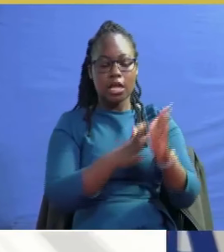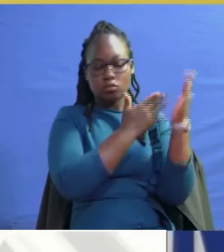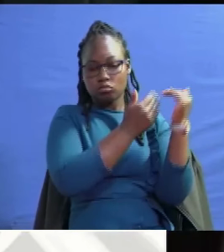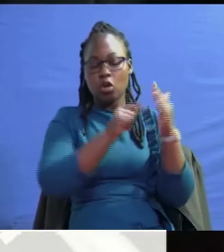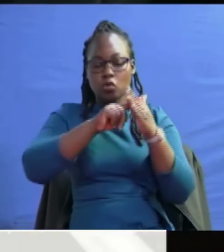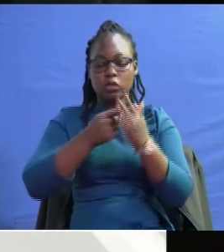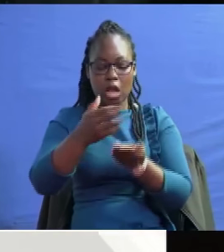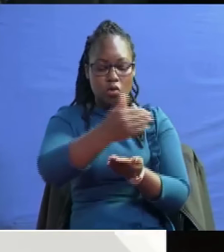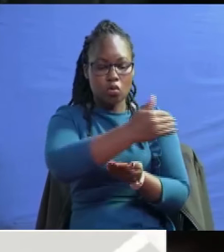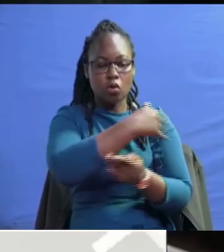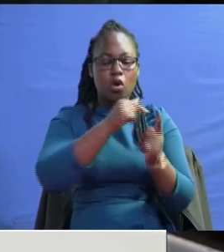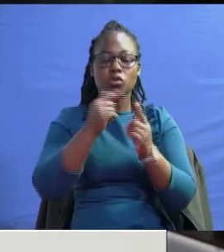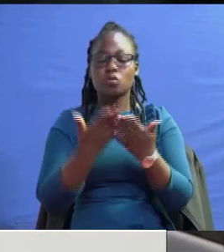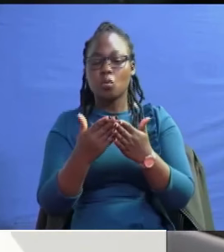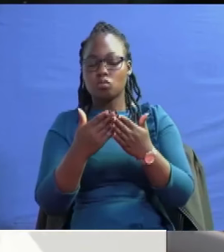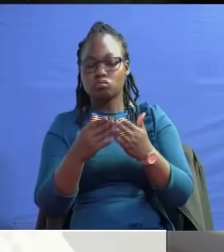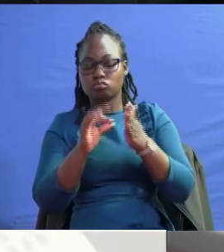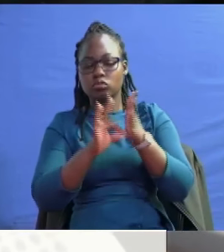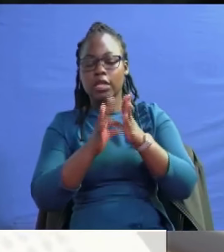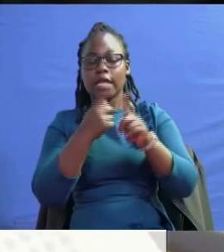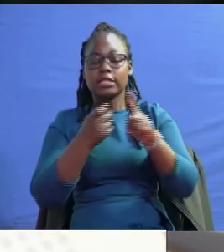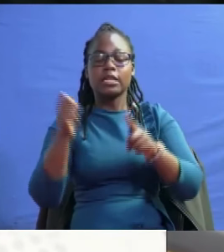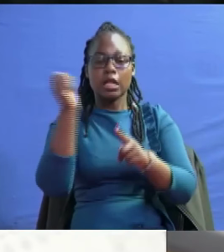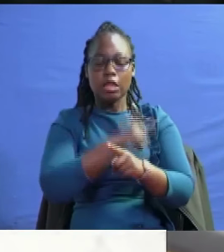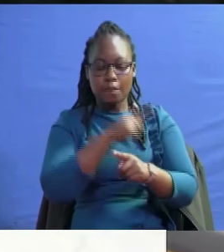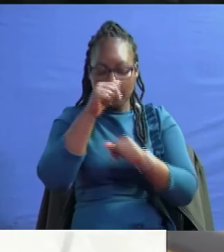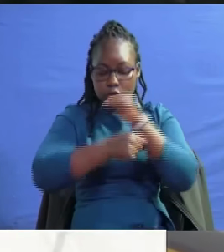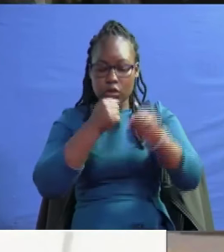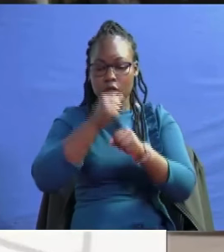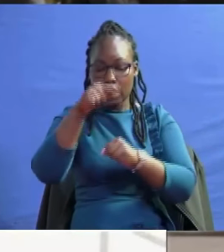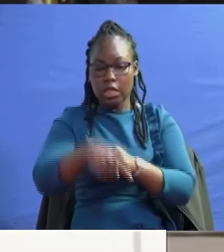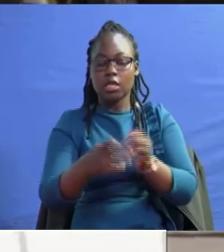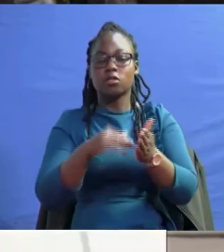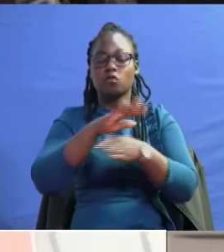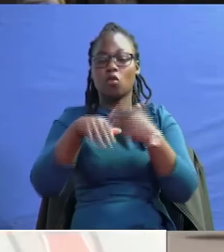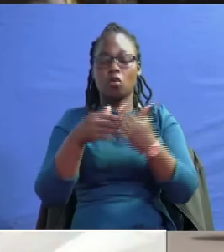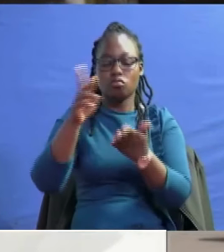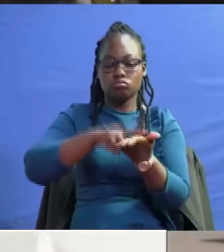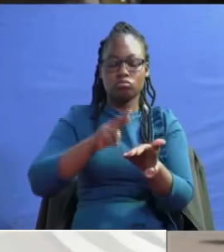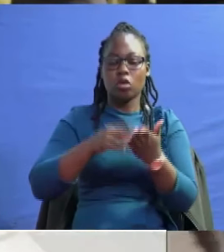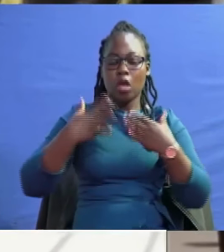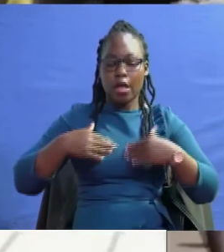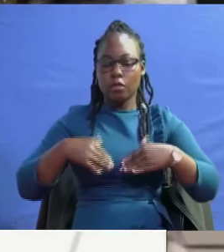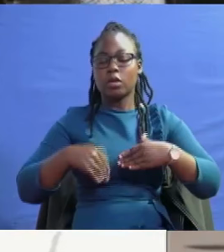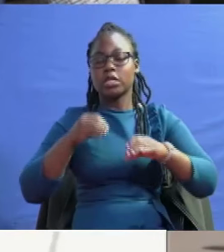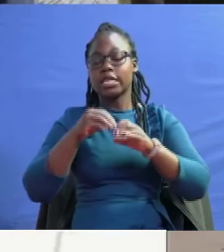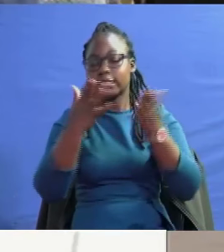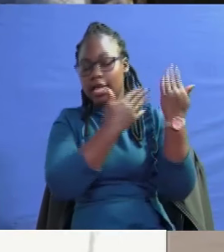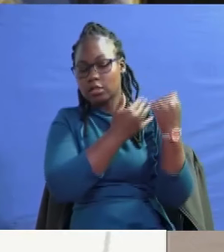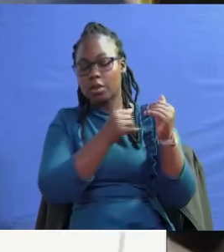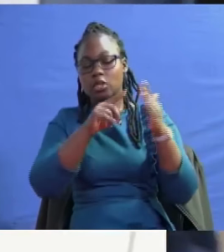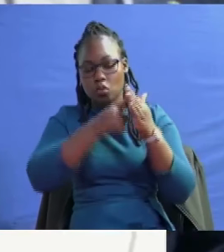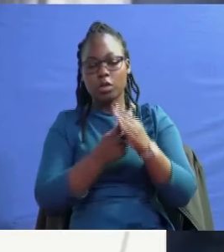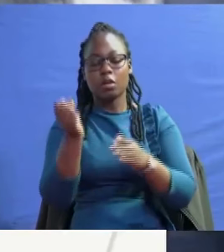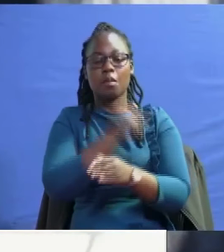start contributing towards the scheme starting July this year, even as registration for all members under the new scheme is expected to begin